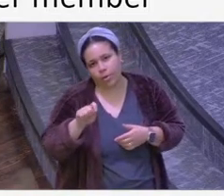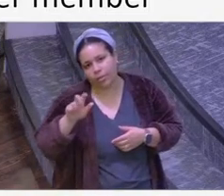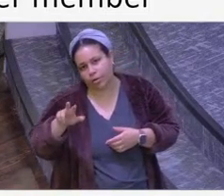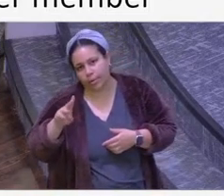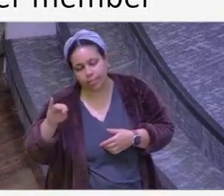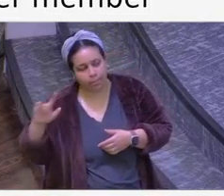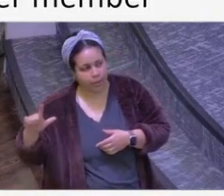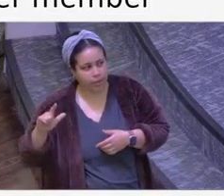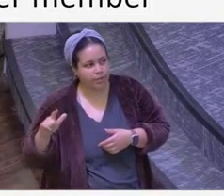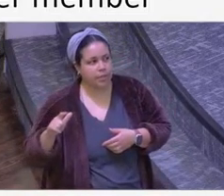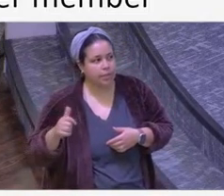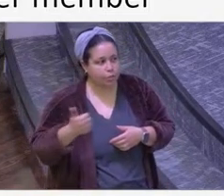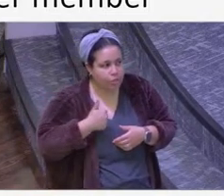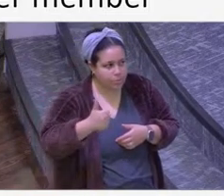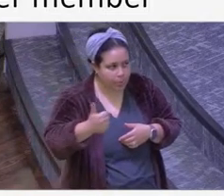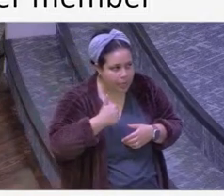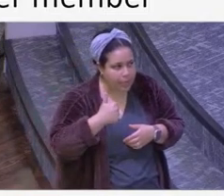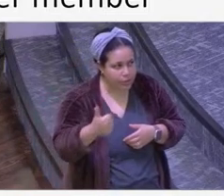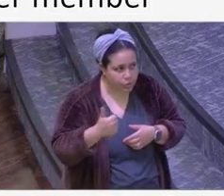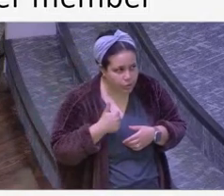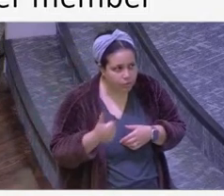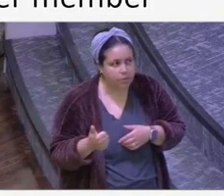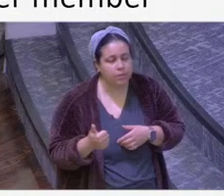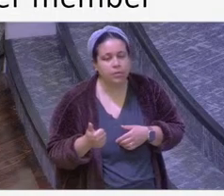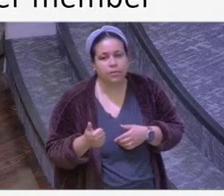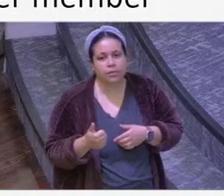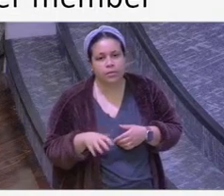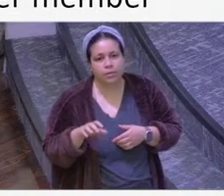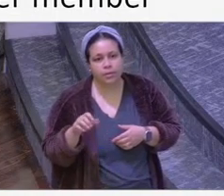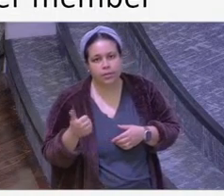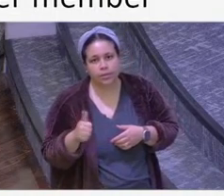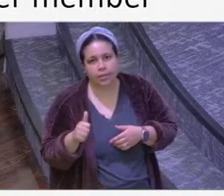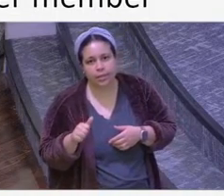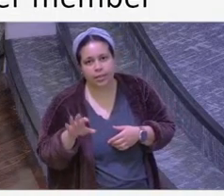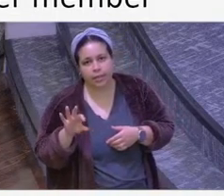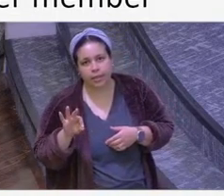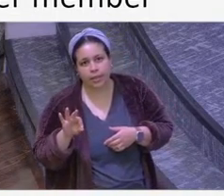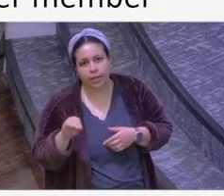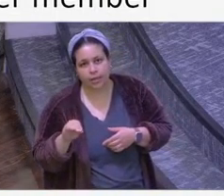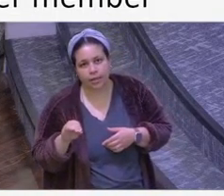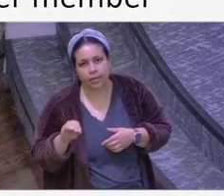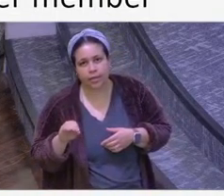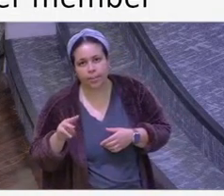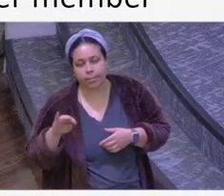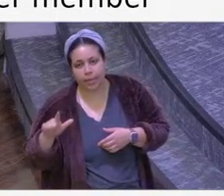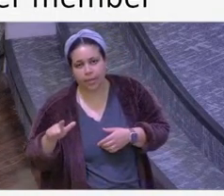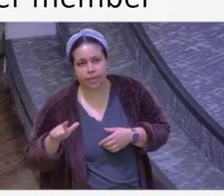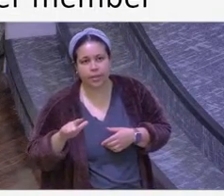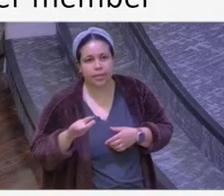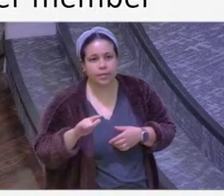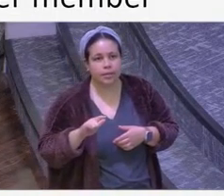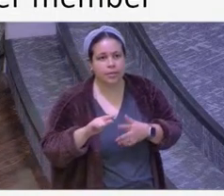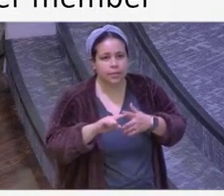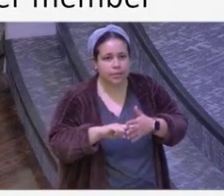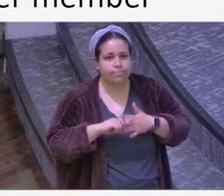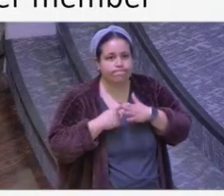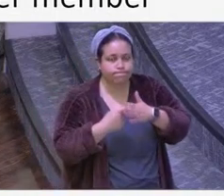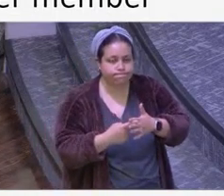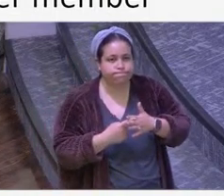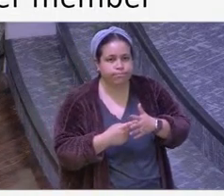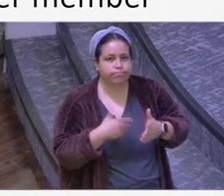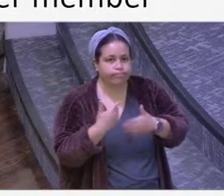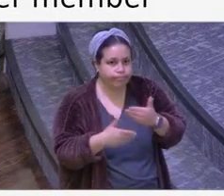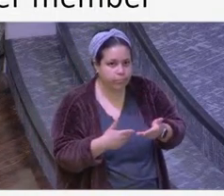million for transportation. It cost us a little over $9 to $10 million to run transportation for the school district this size.